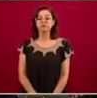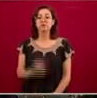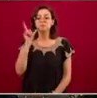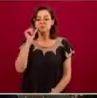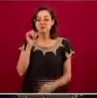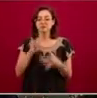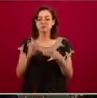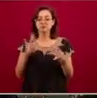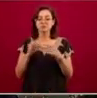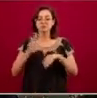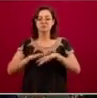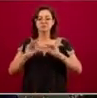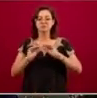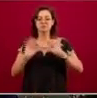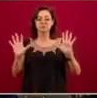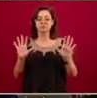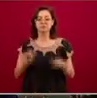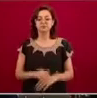help.